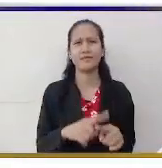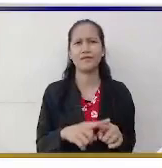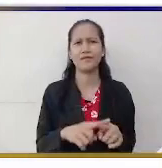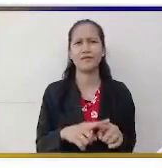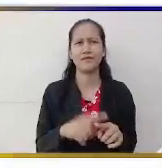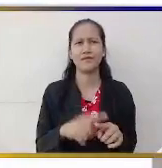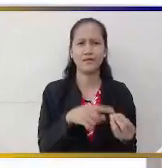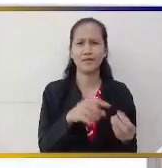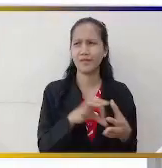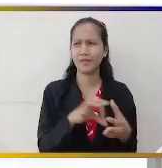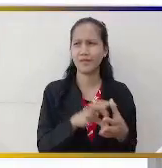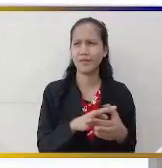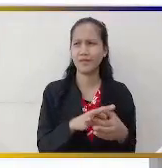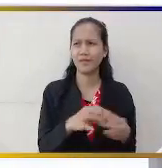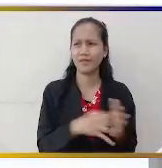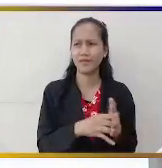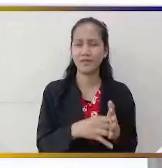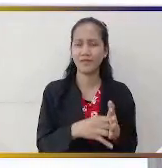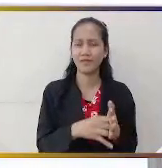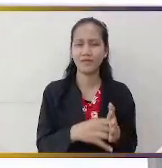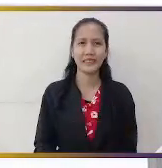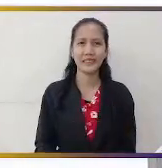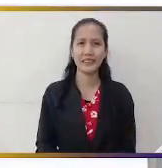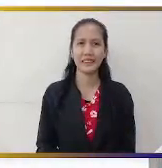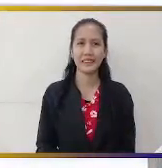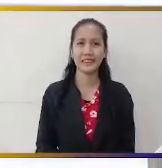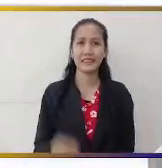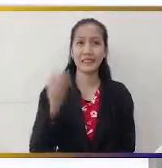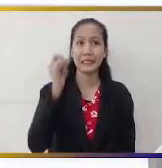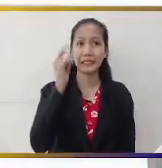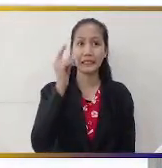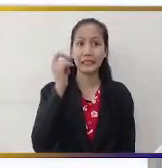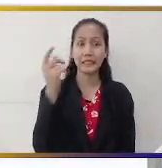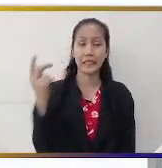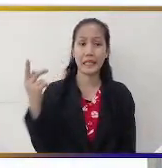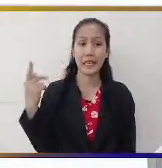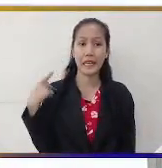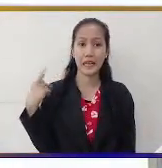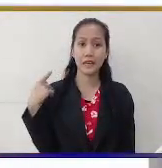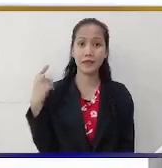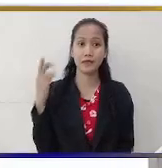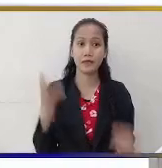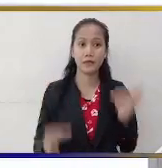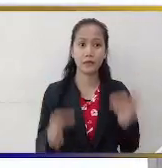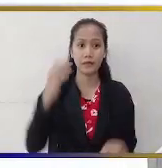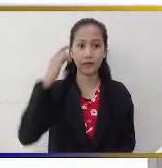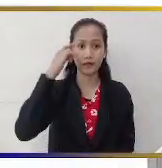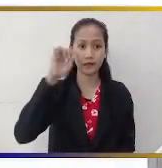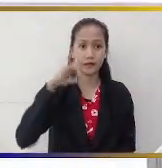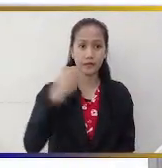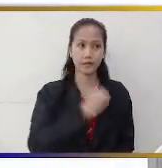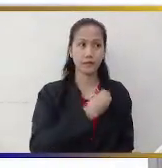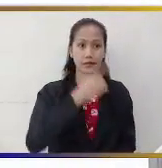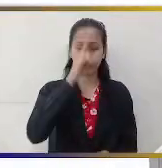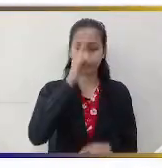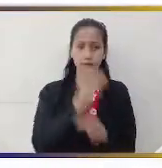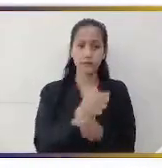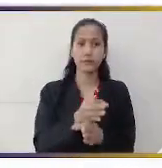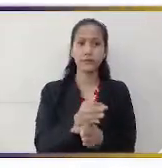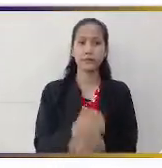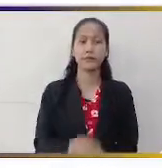faith. Oh, the just shall live by faith. Amen. By faith, give it. Sow